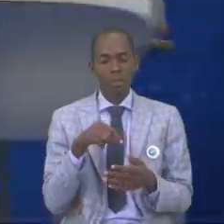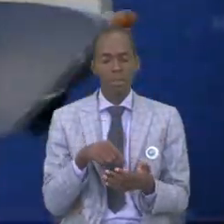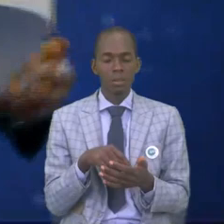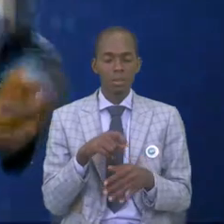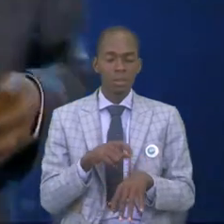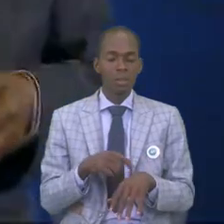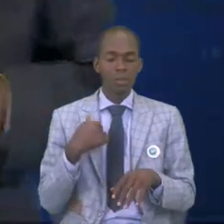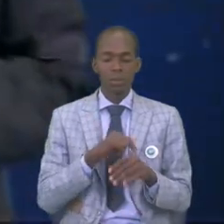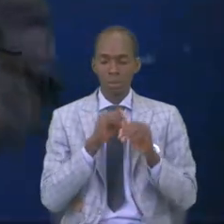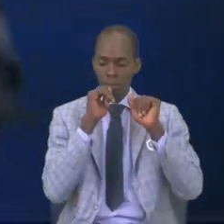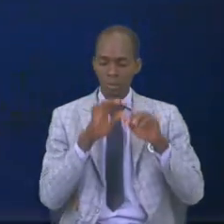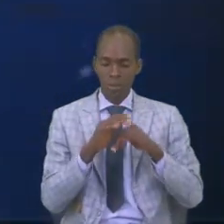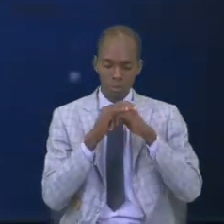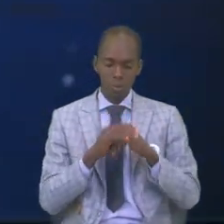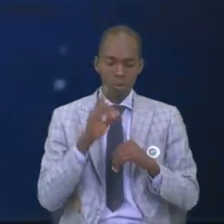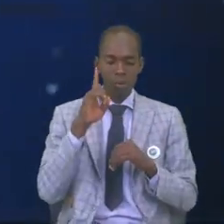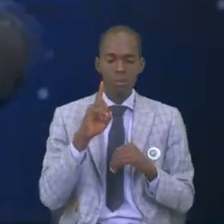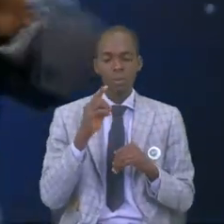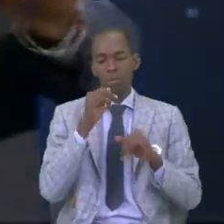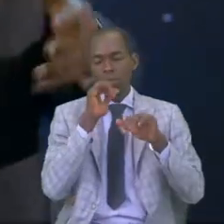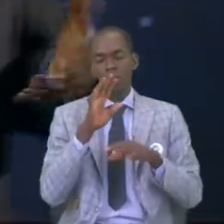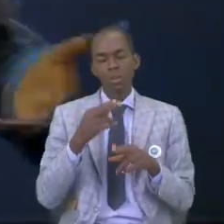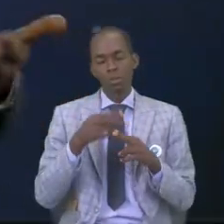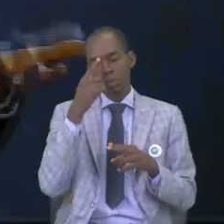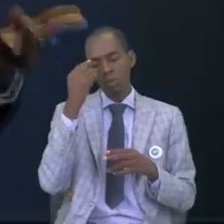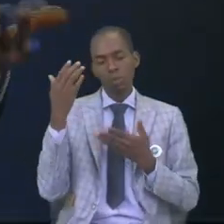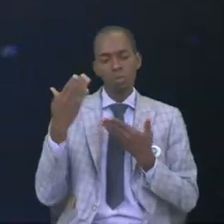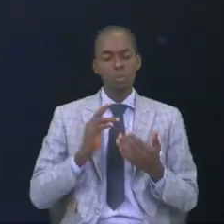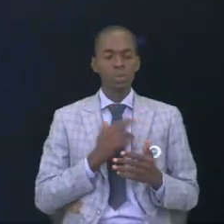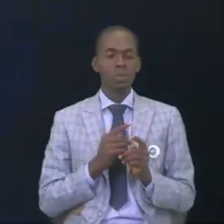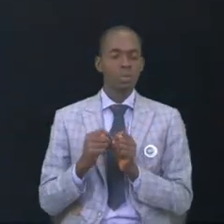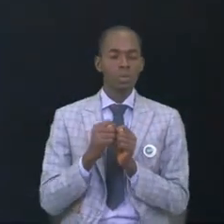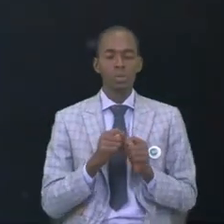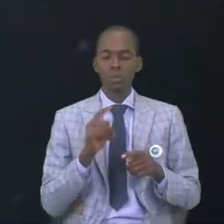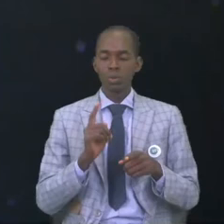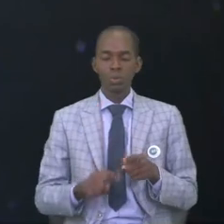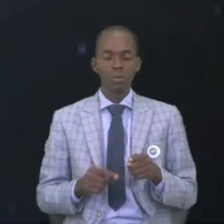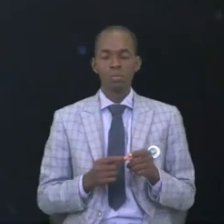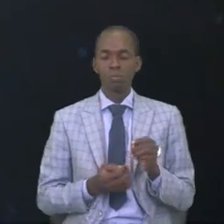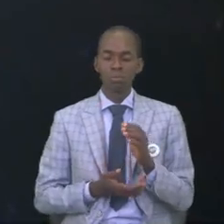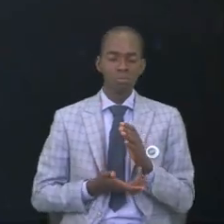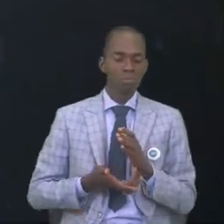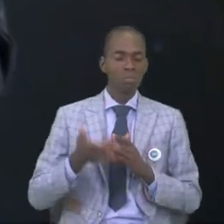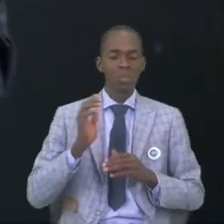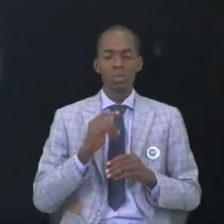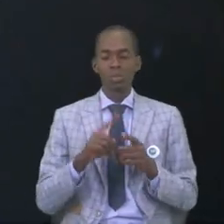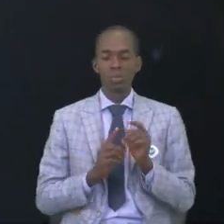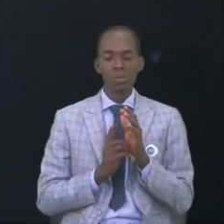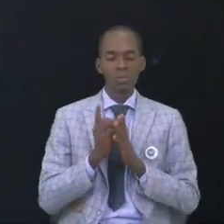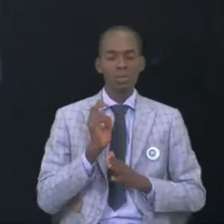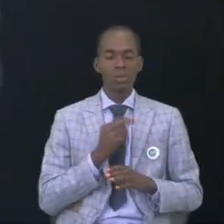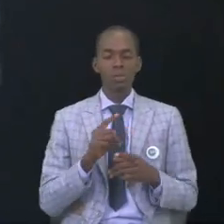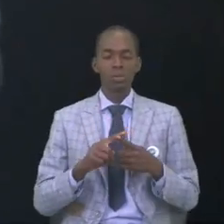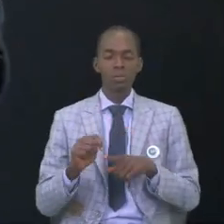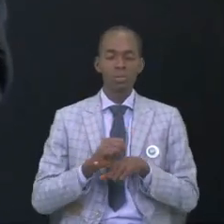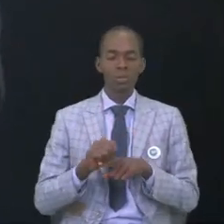We bless Your name because You brought us together to sharpen us, to develop us, to train us, and